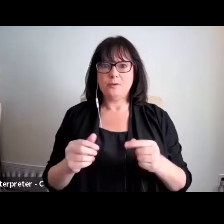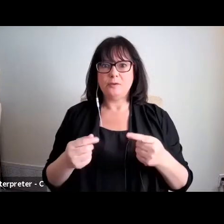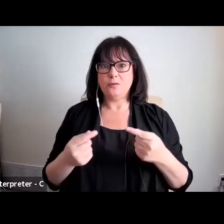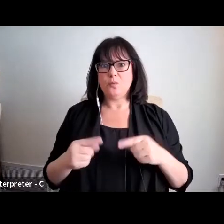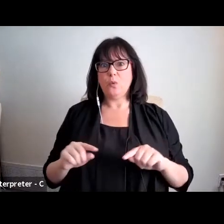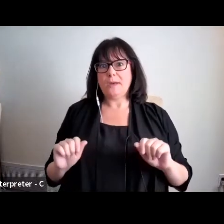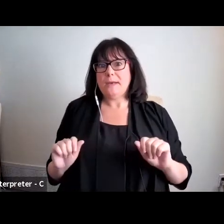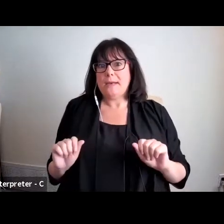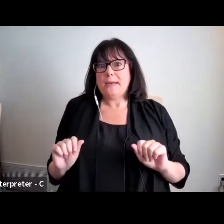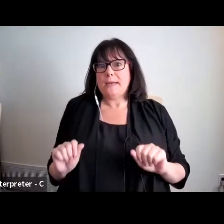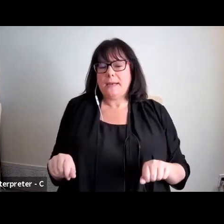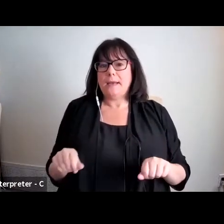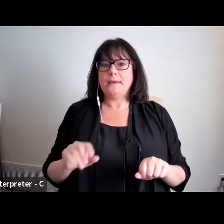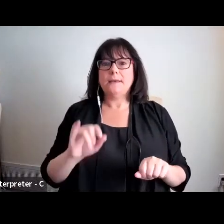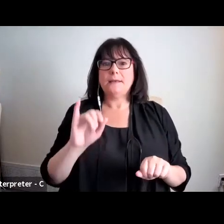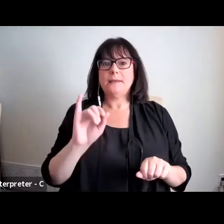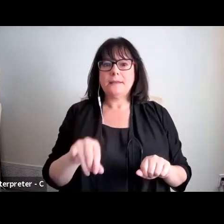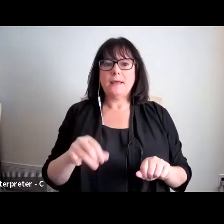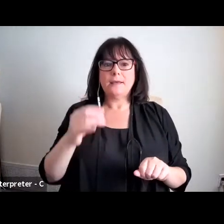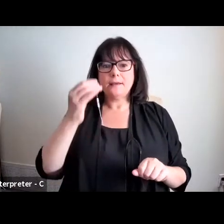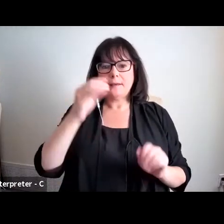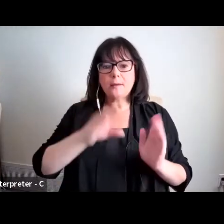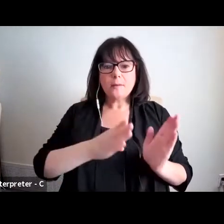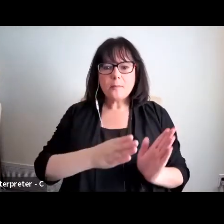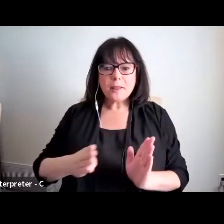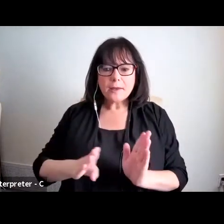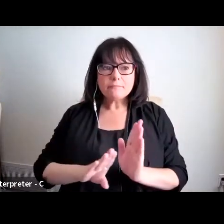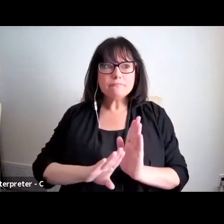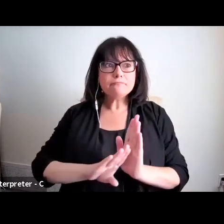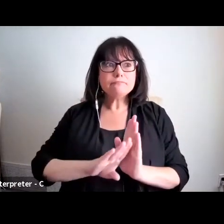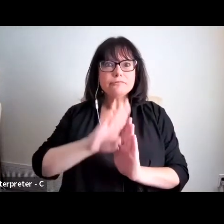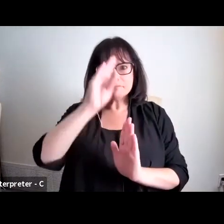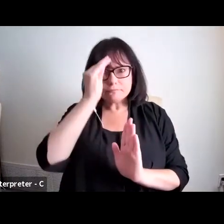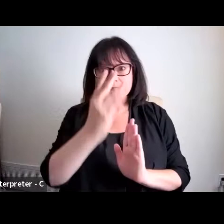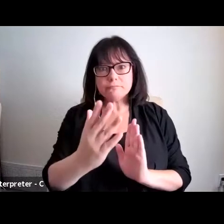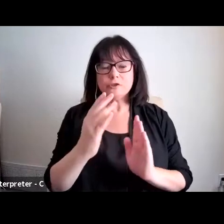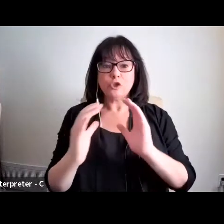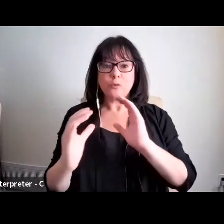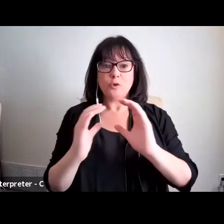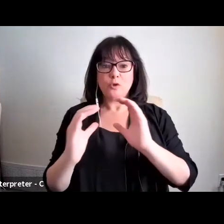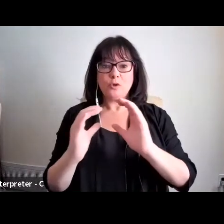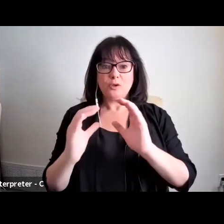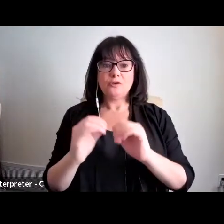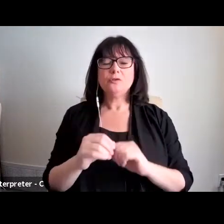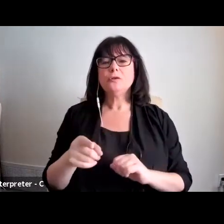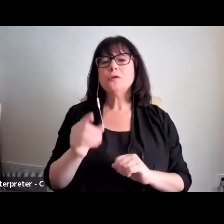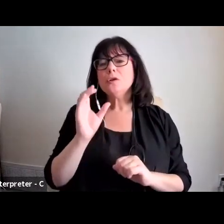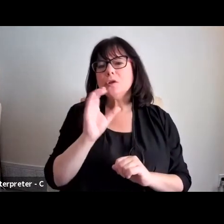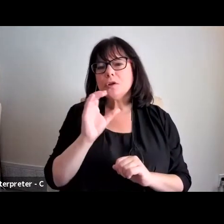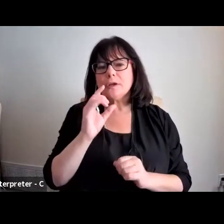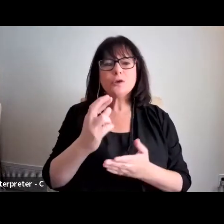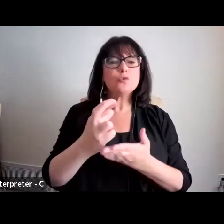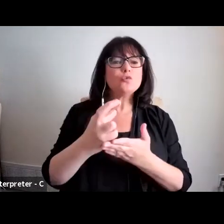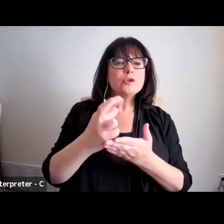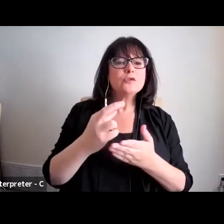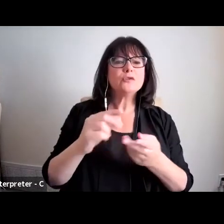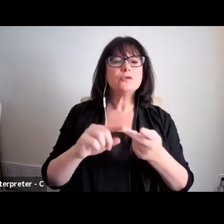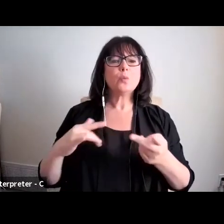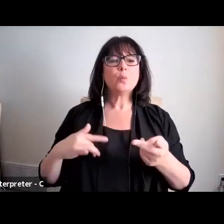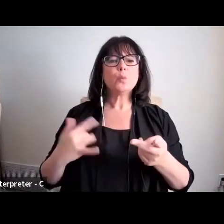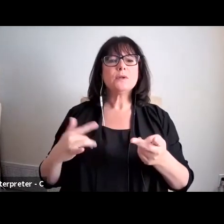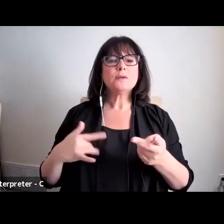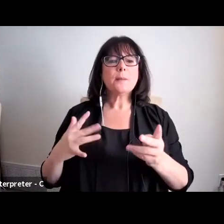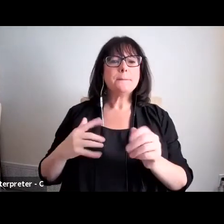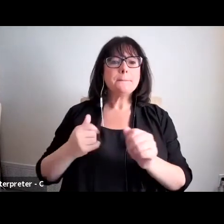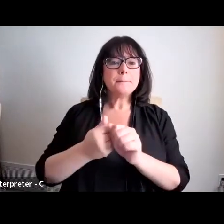communicating with you as those plans evolve. You can always find the resources, services, and the latest updates